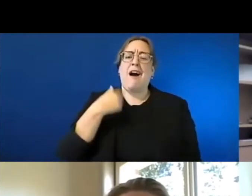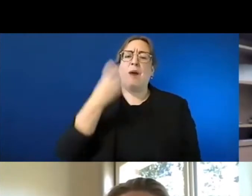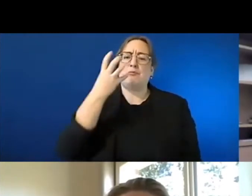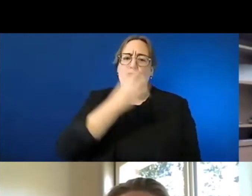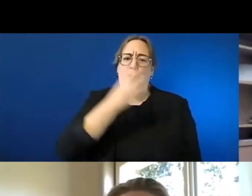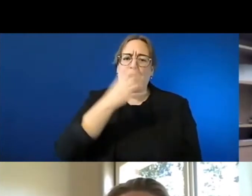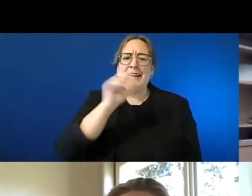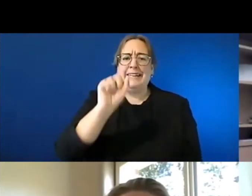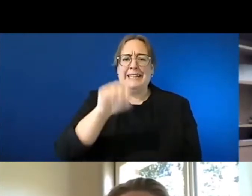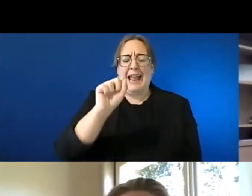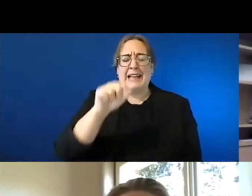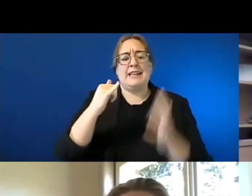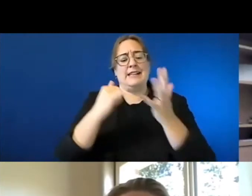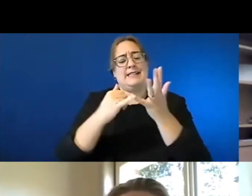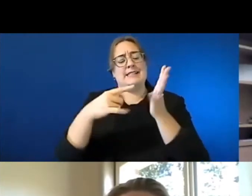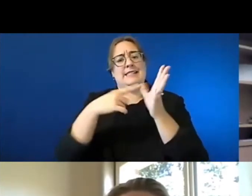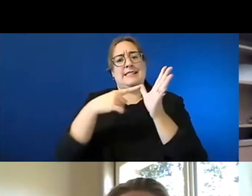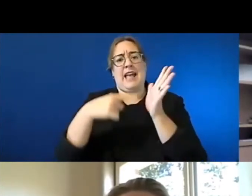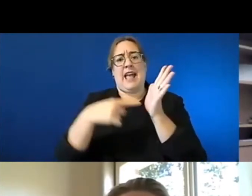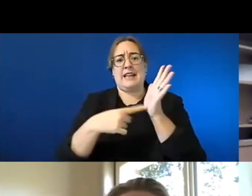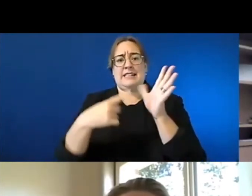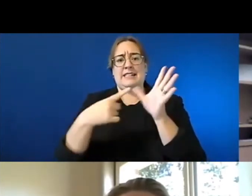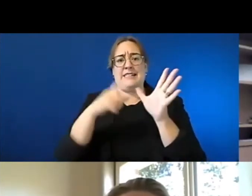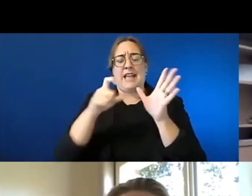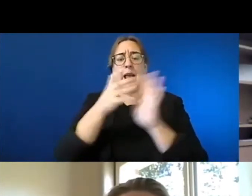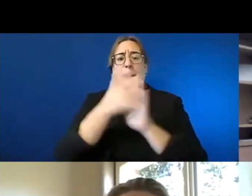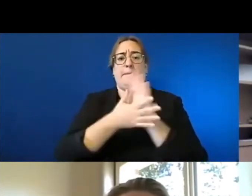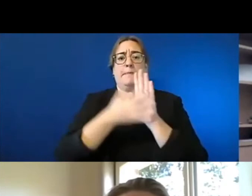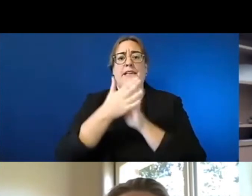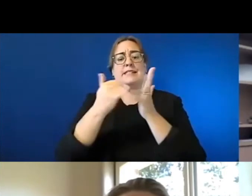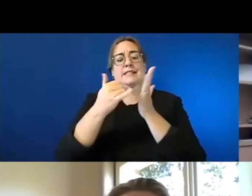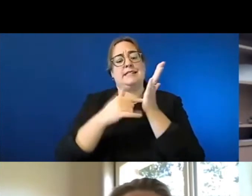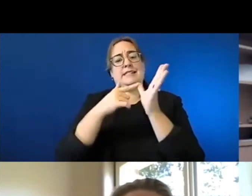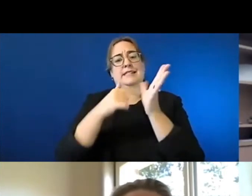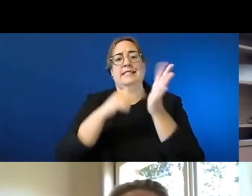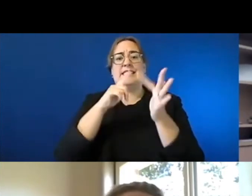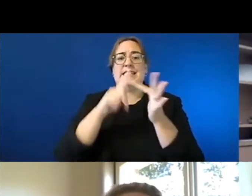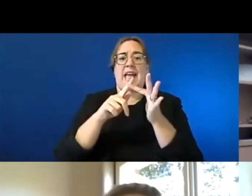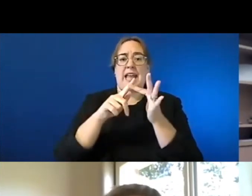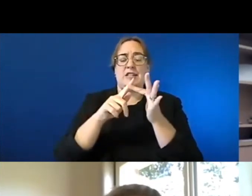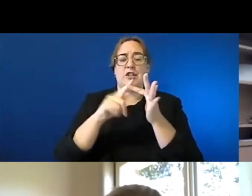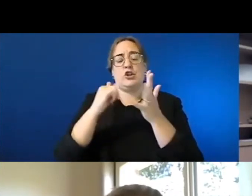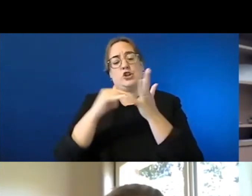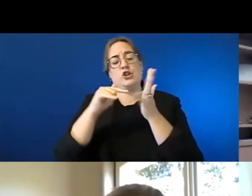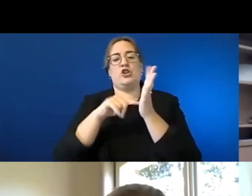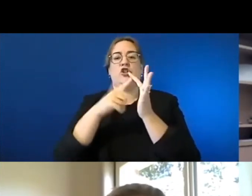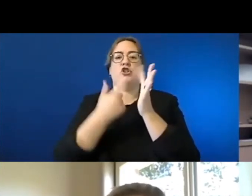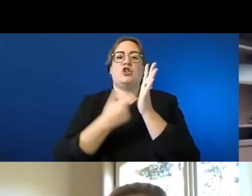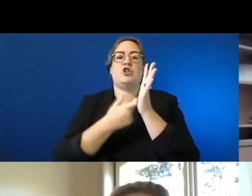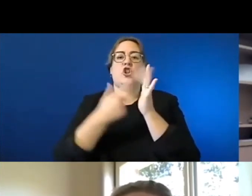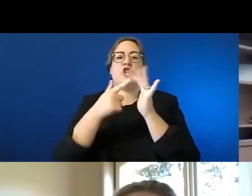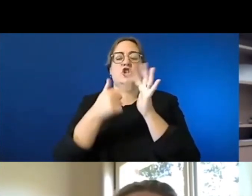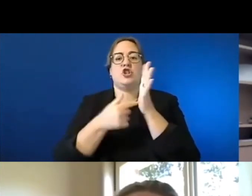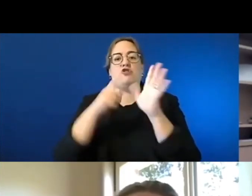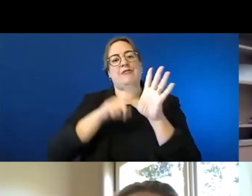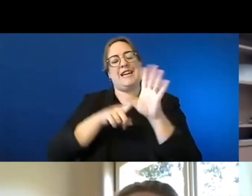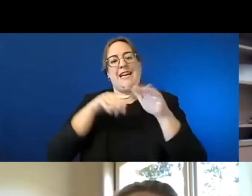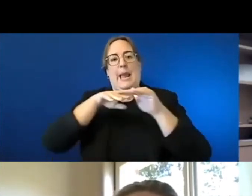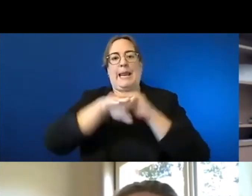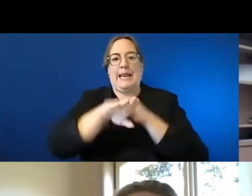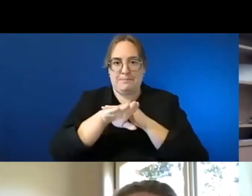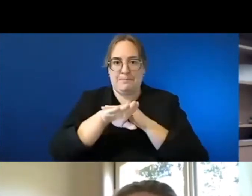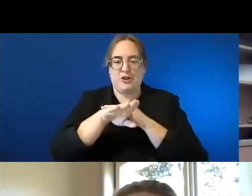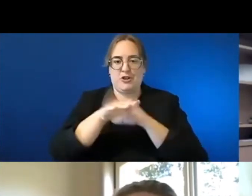your state tertiary admission centre. So for us here in South Australia, it's SATAC, but there